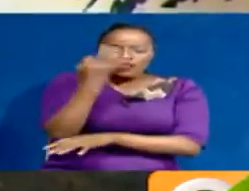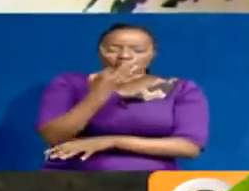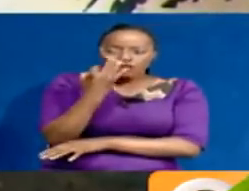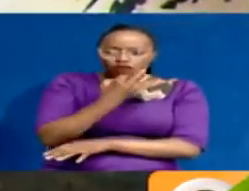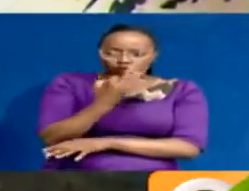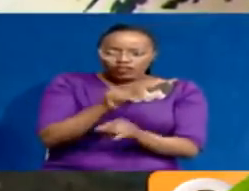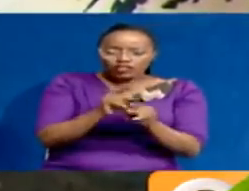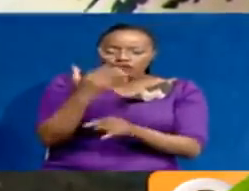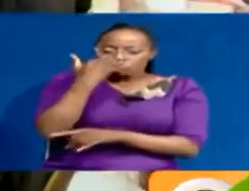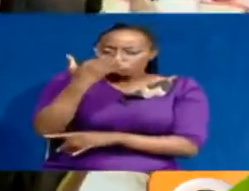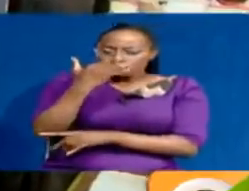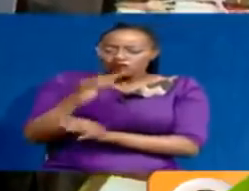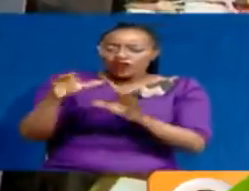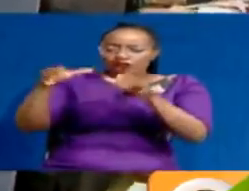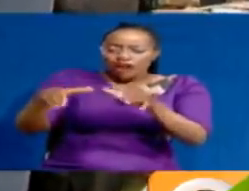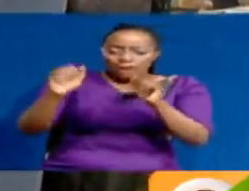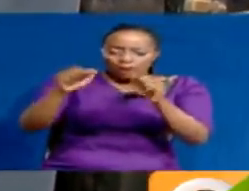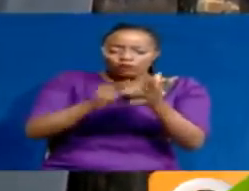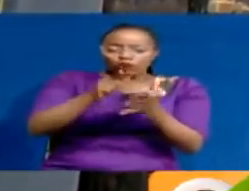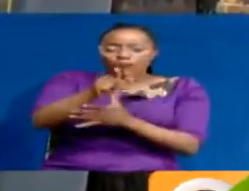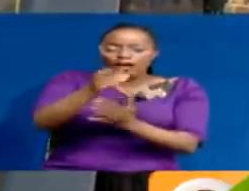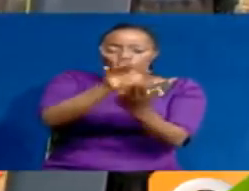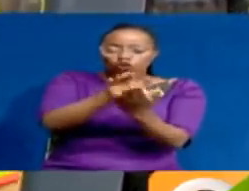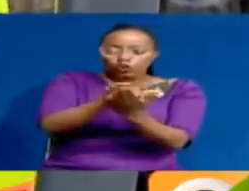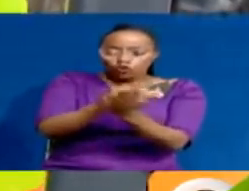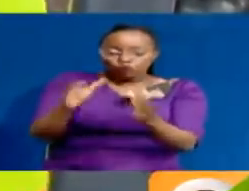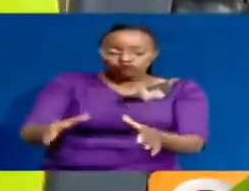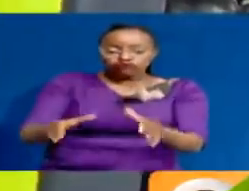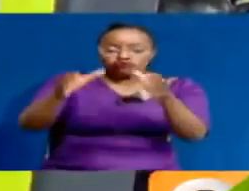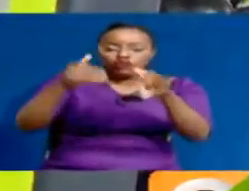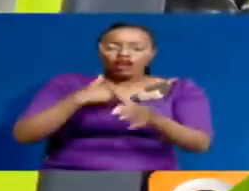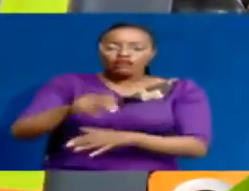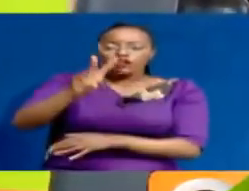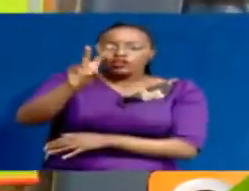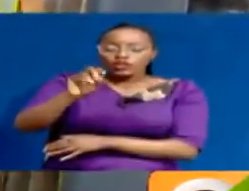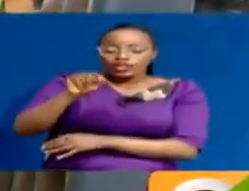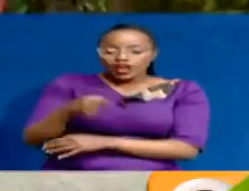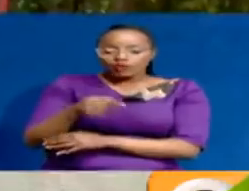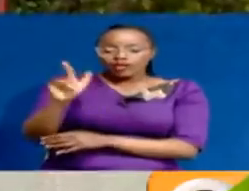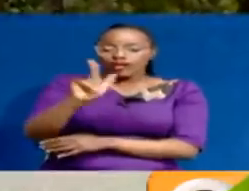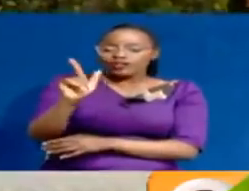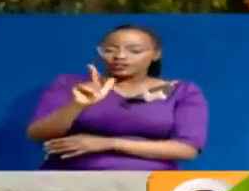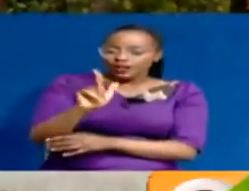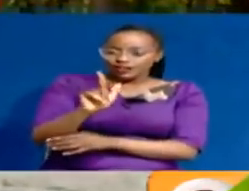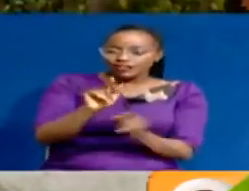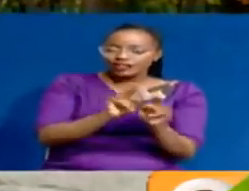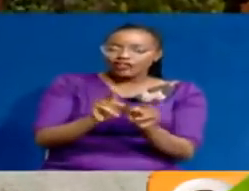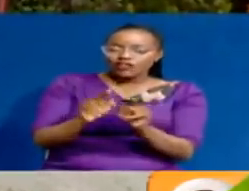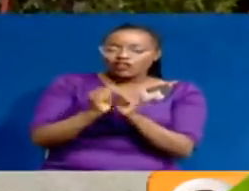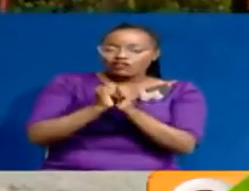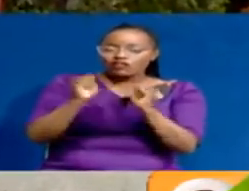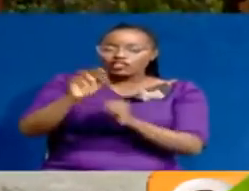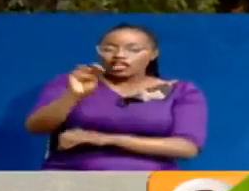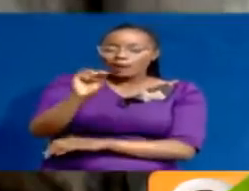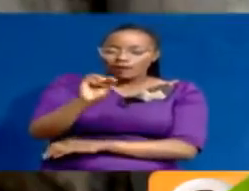leading industrial gas company would retail oxygen storage tanks holding 20,000 liters for as much as